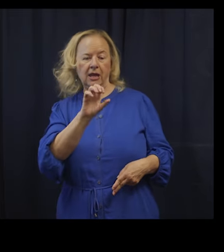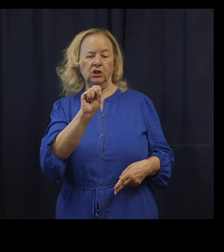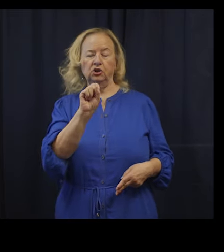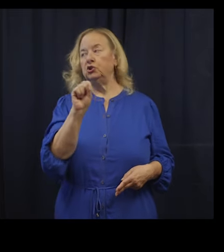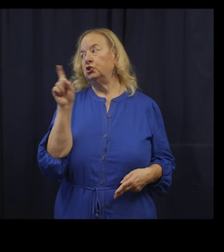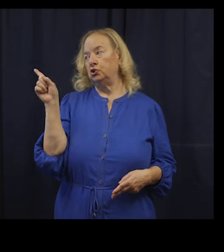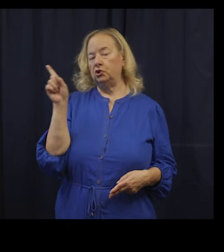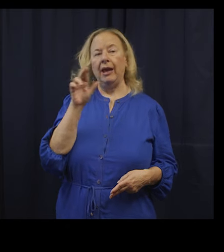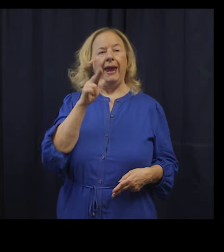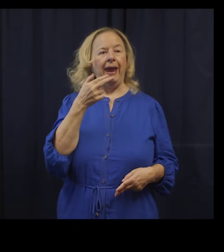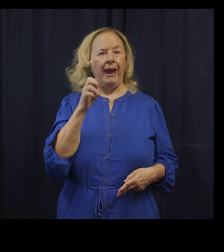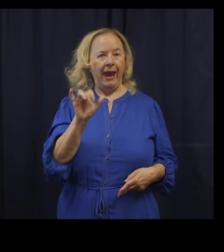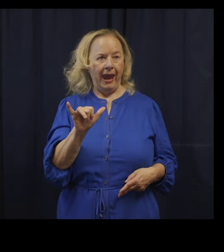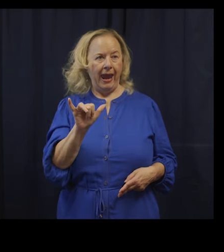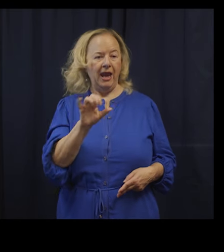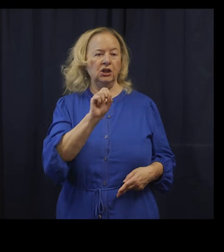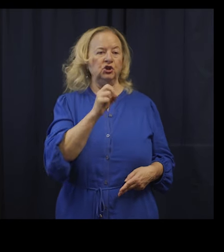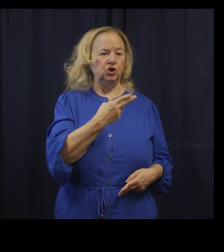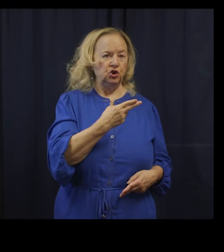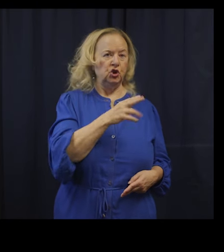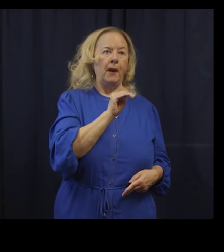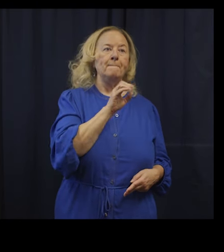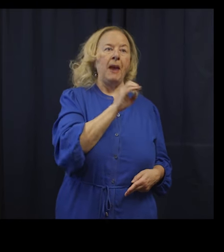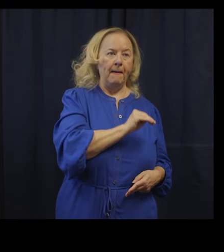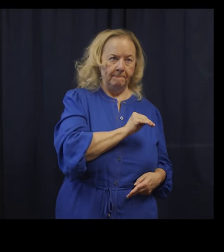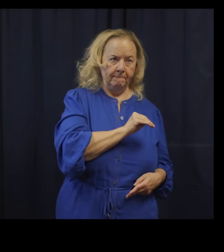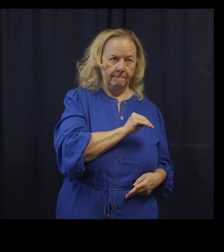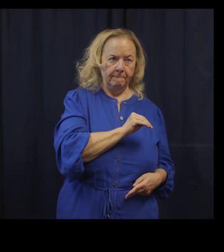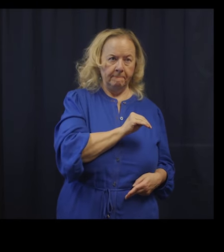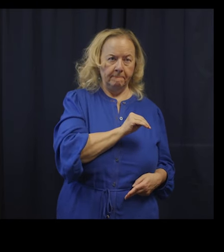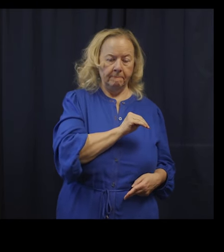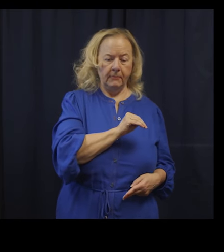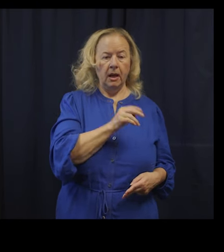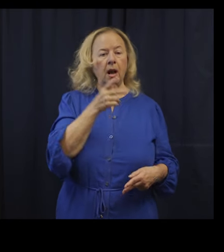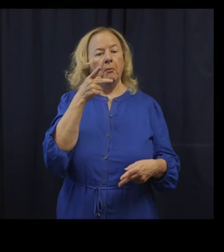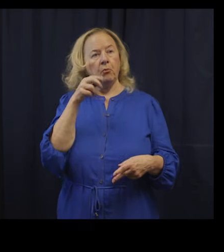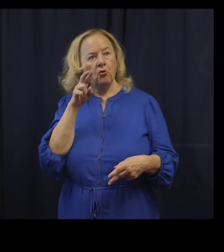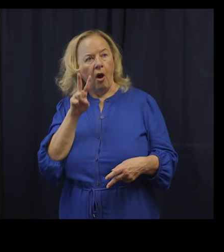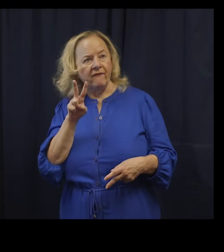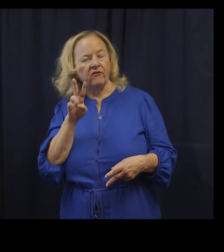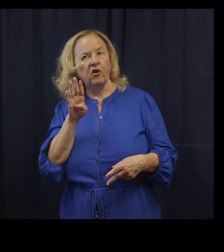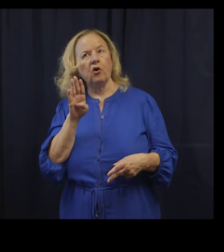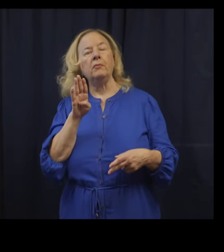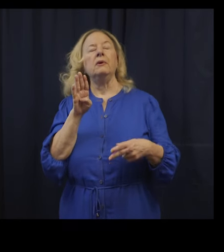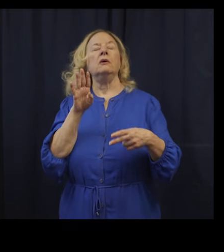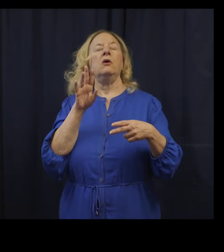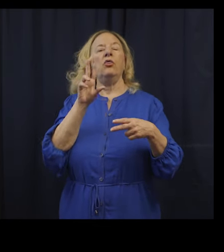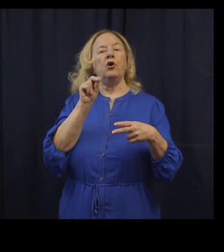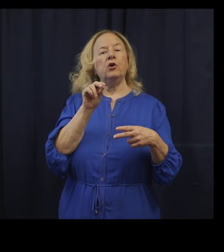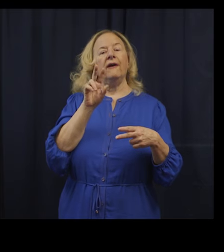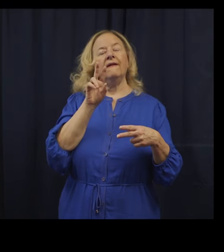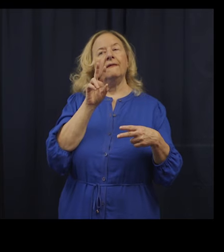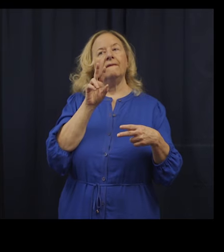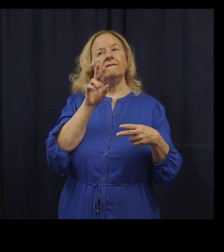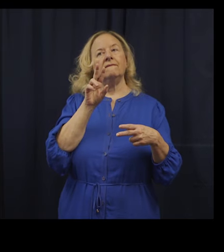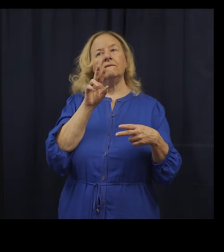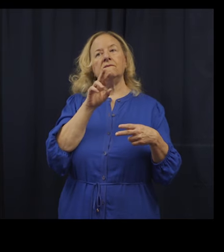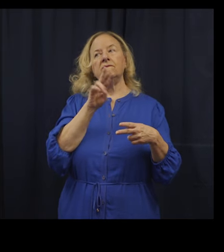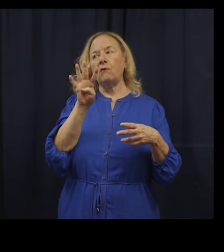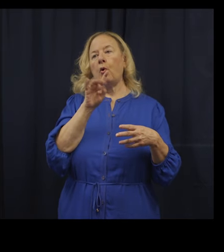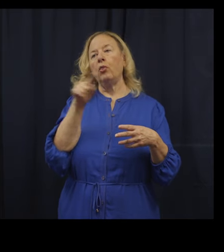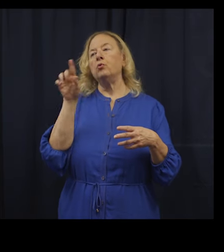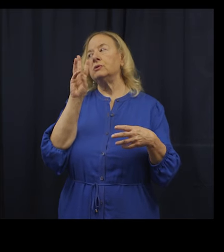okay, the shin and the mem. Okay, here is Proverbs 30, verse 4 through 6 in a diagram.